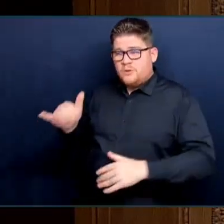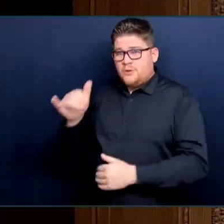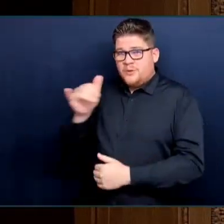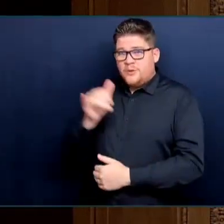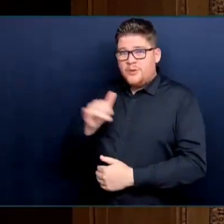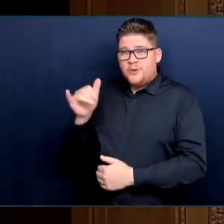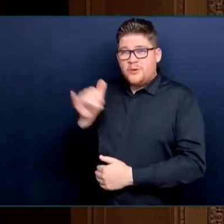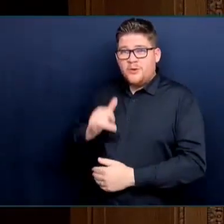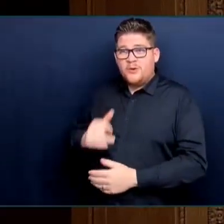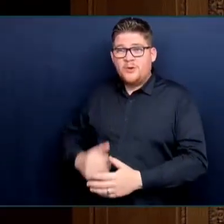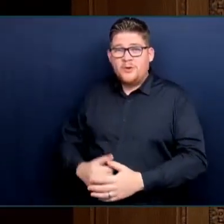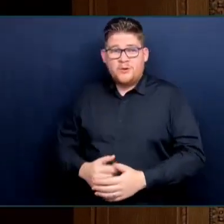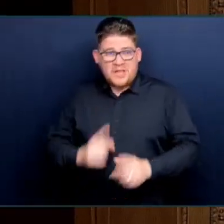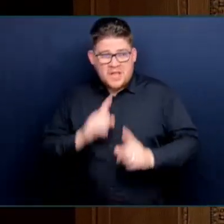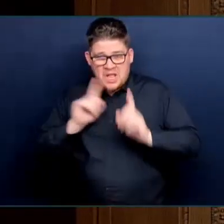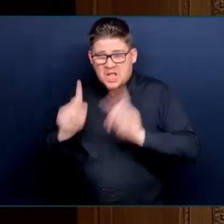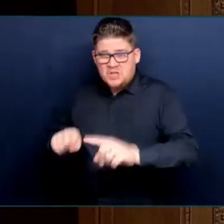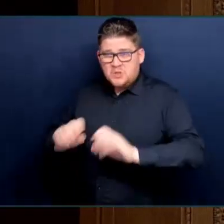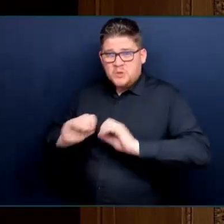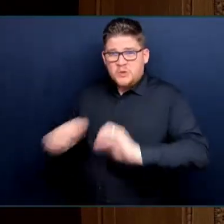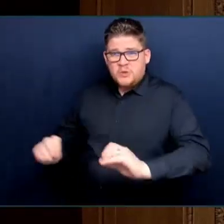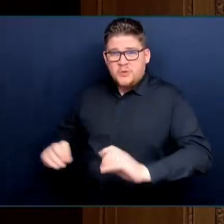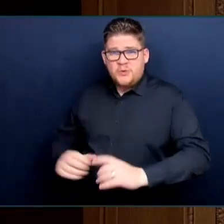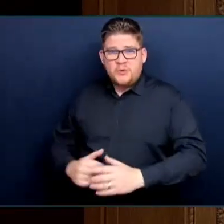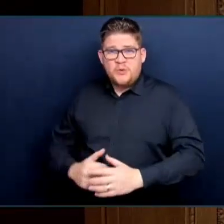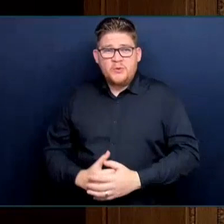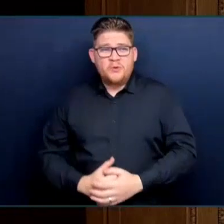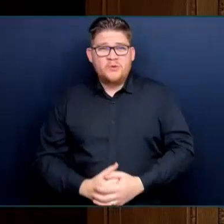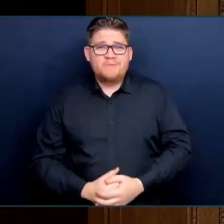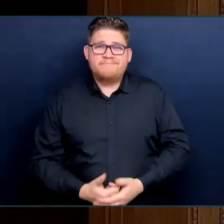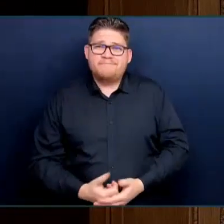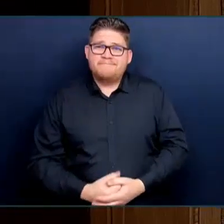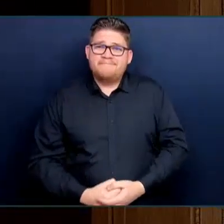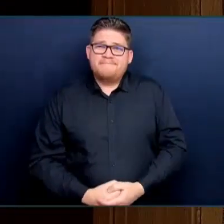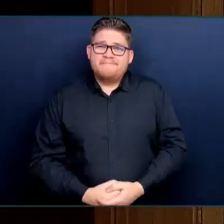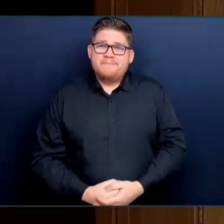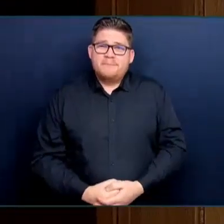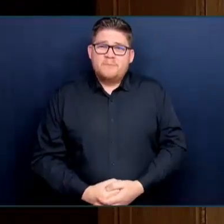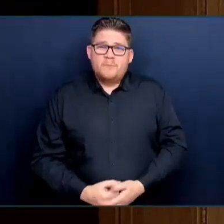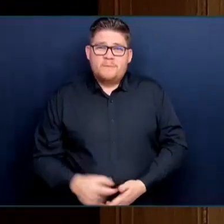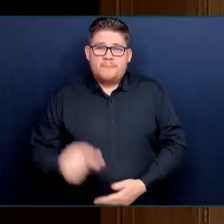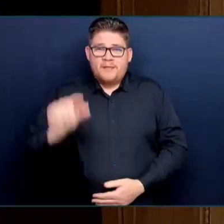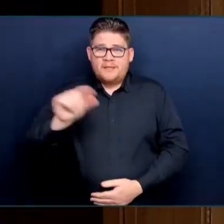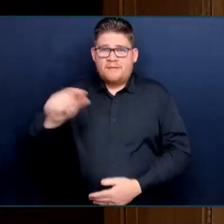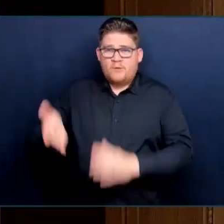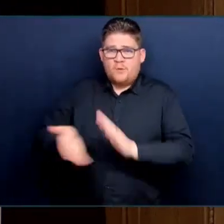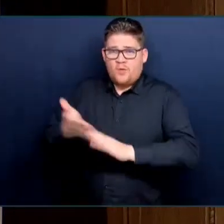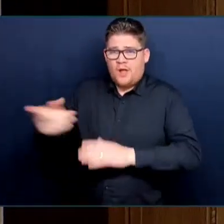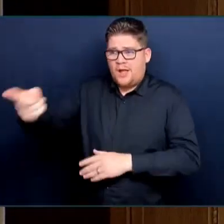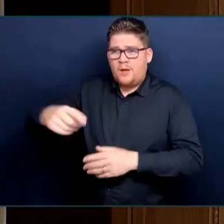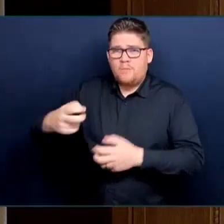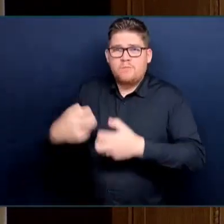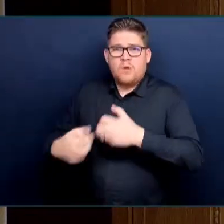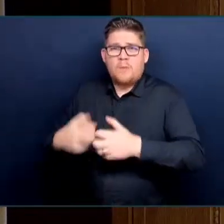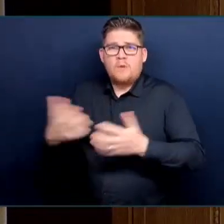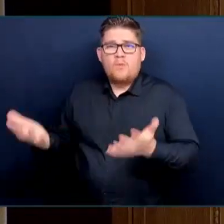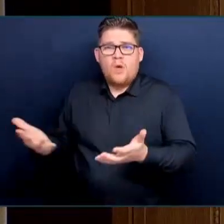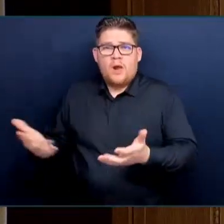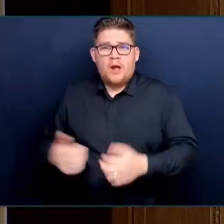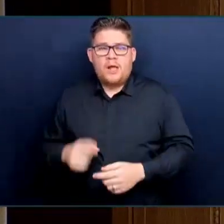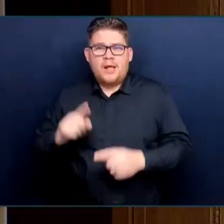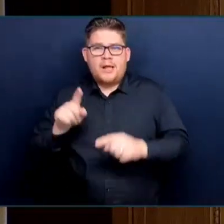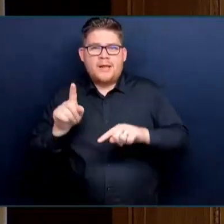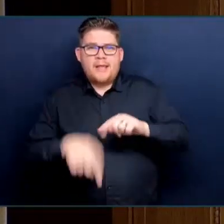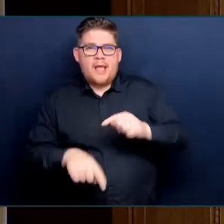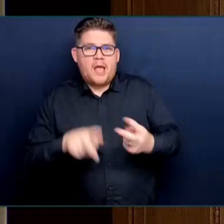So look, the problem the government is having is they can't have it both ways. They can't, on the one hand, try to tell the House